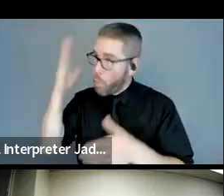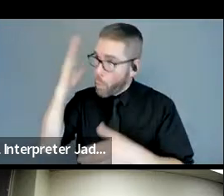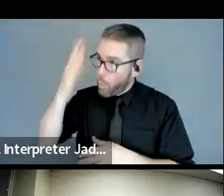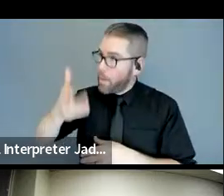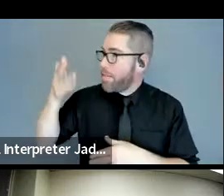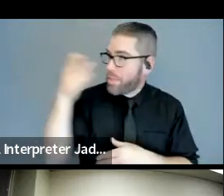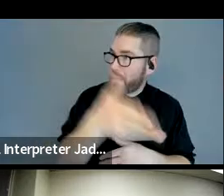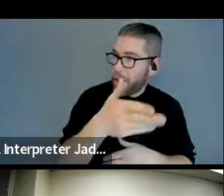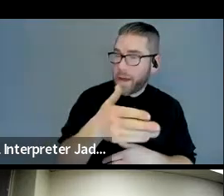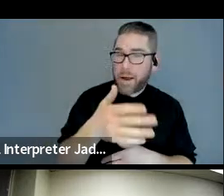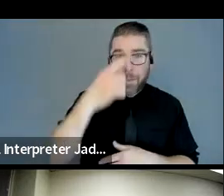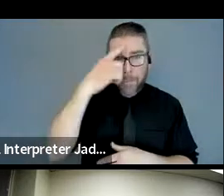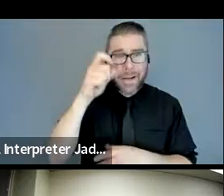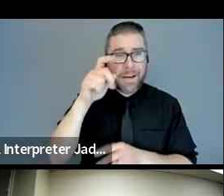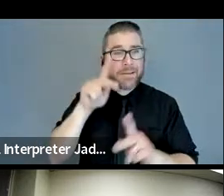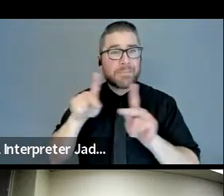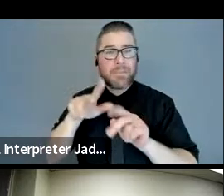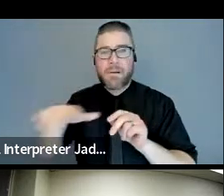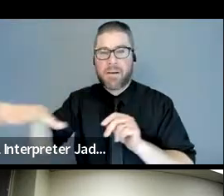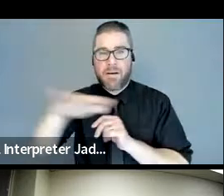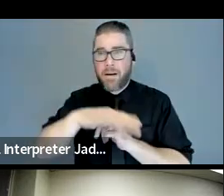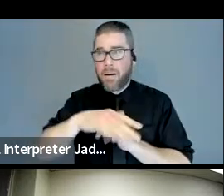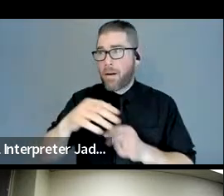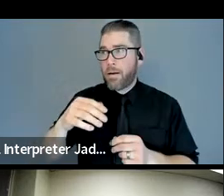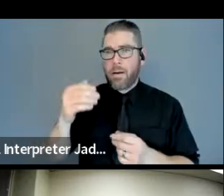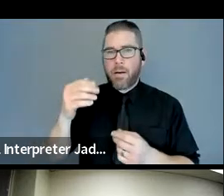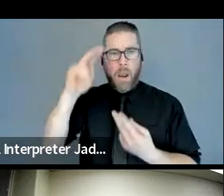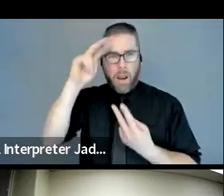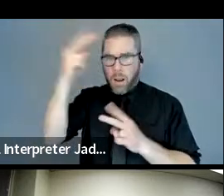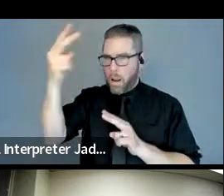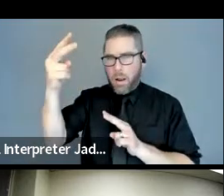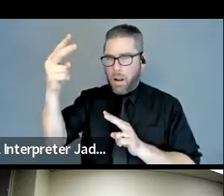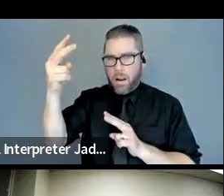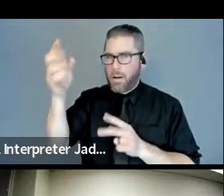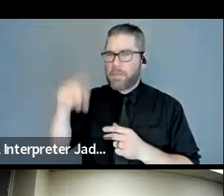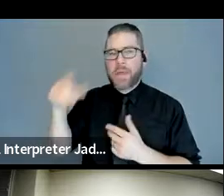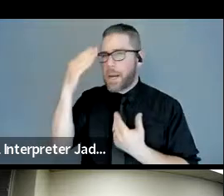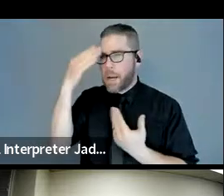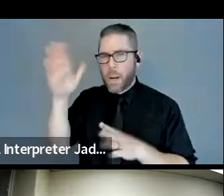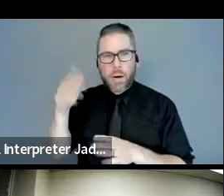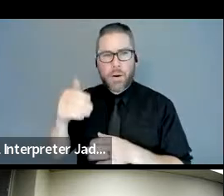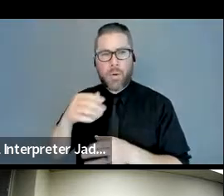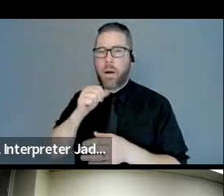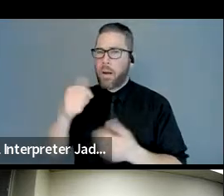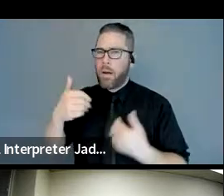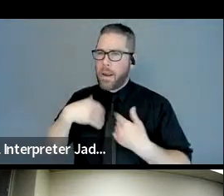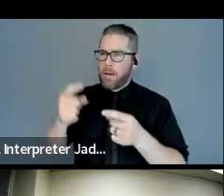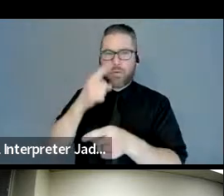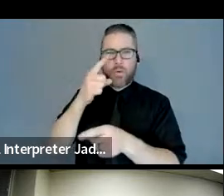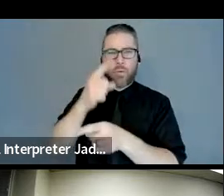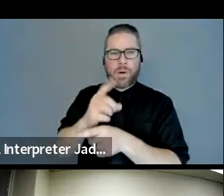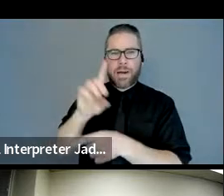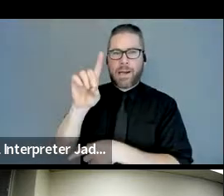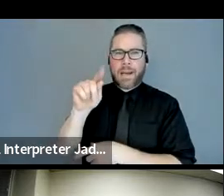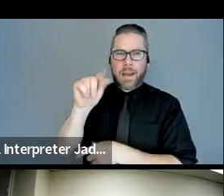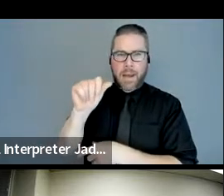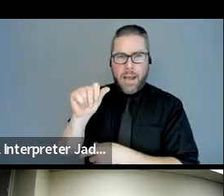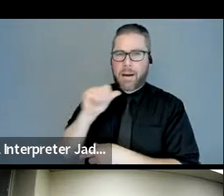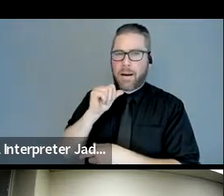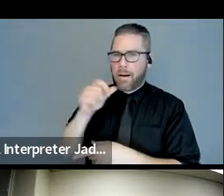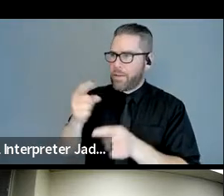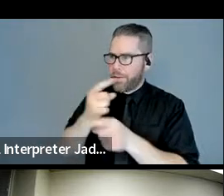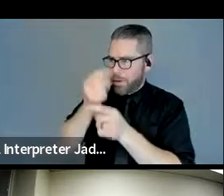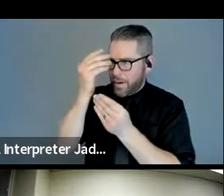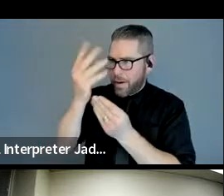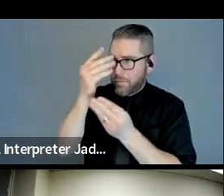out there. And so have you reached out to those people as well, or is that